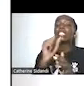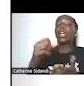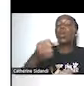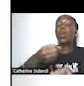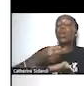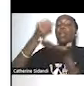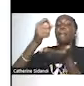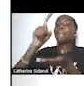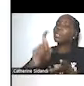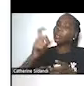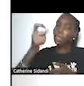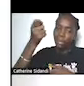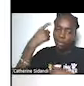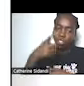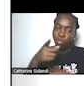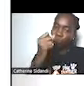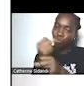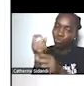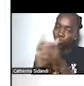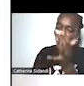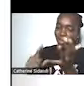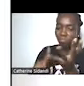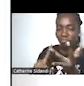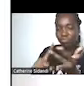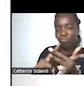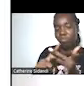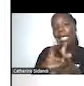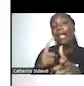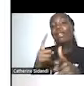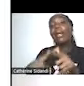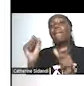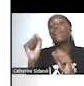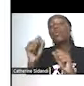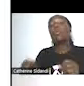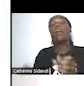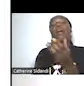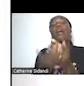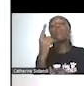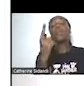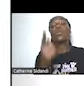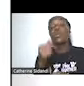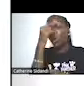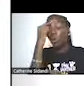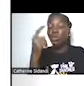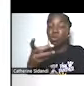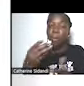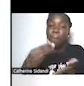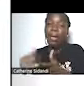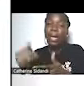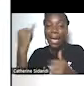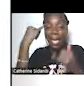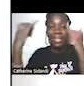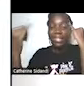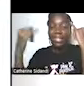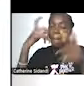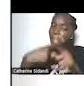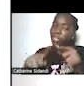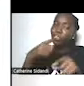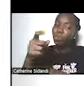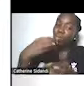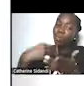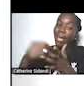doing, so they can always help you. Here we are saying that people who will not buy into an idea, but they have to buy into the idea through how